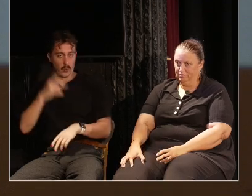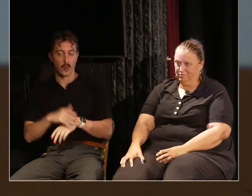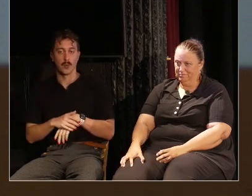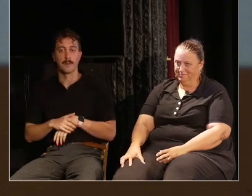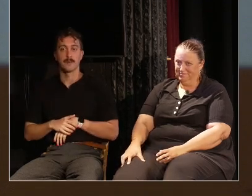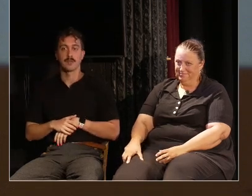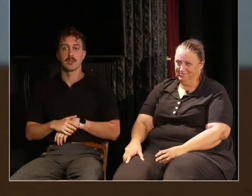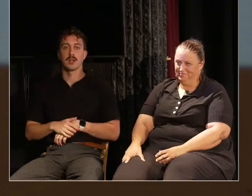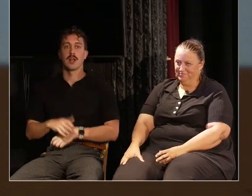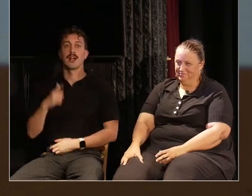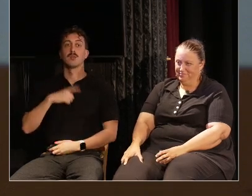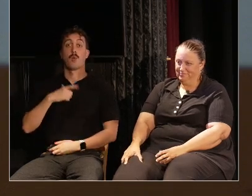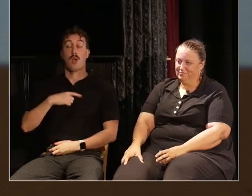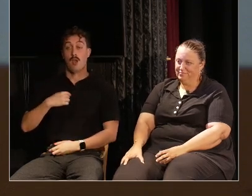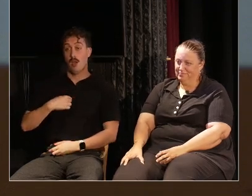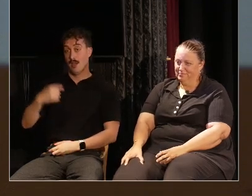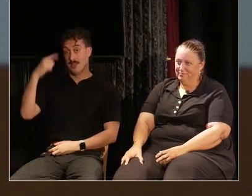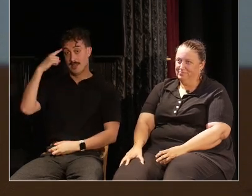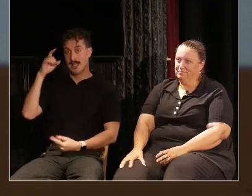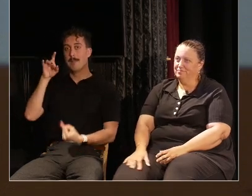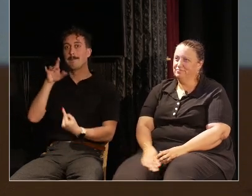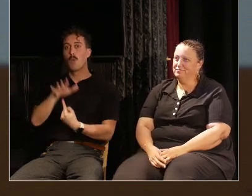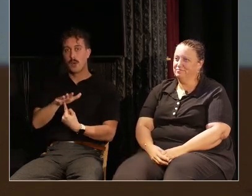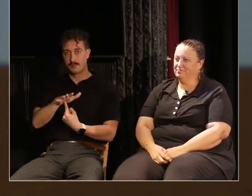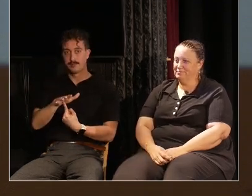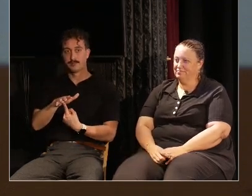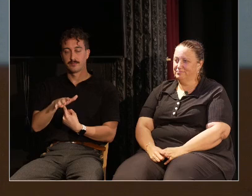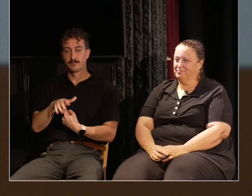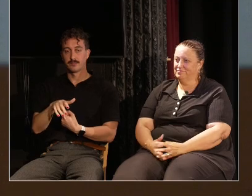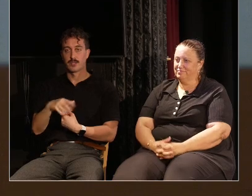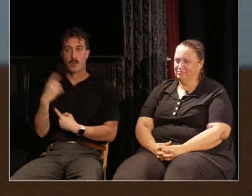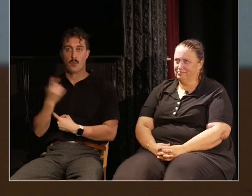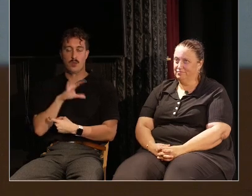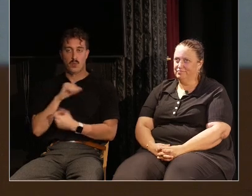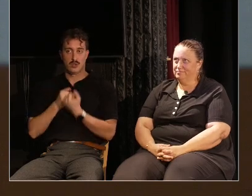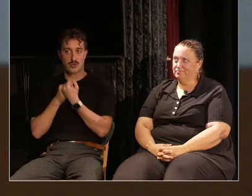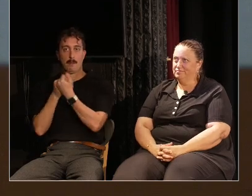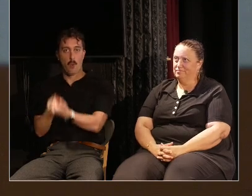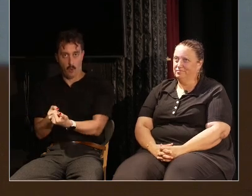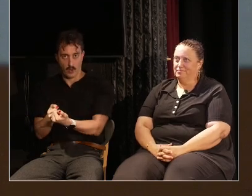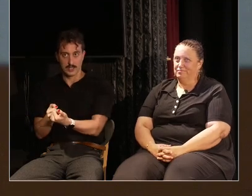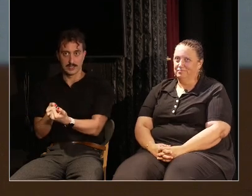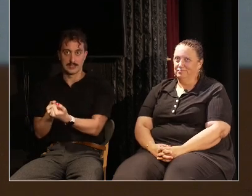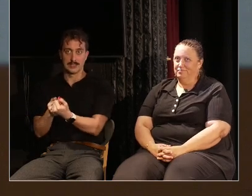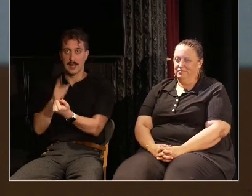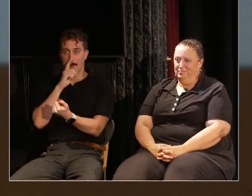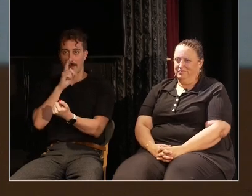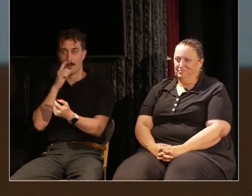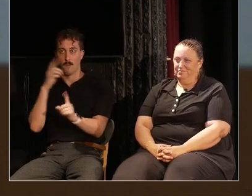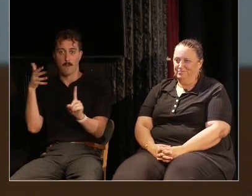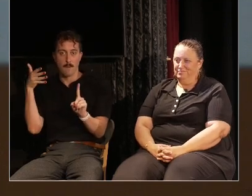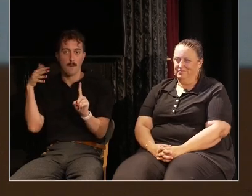I thought it was very important that that was not to be supported by giving